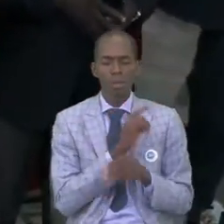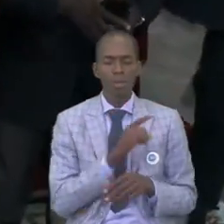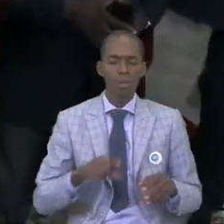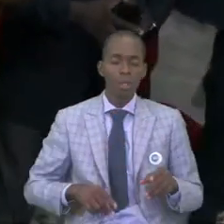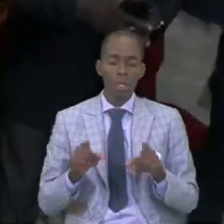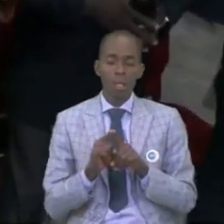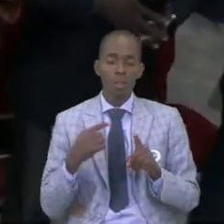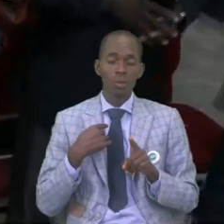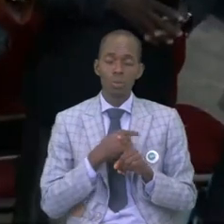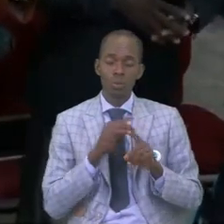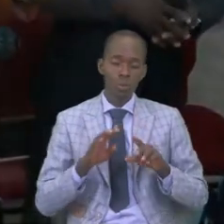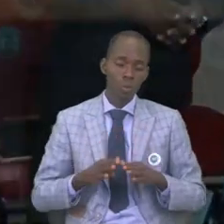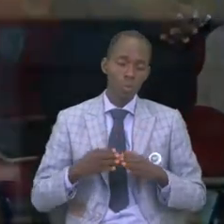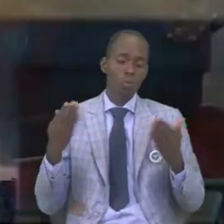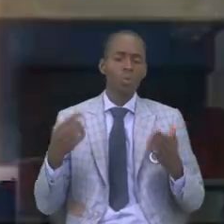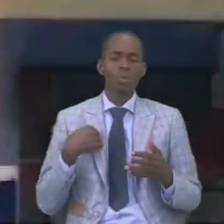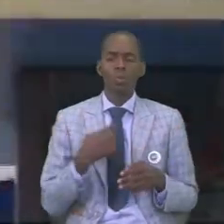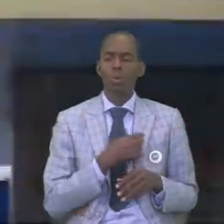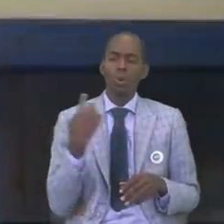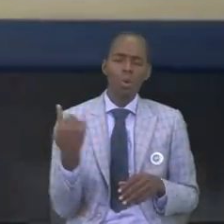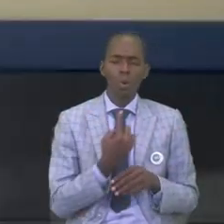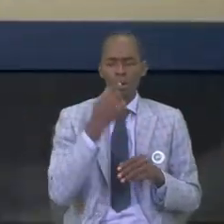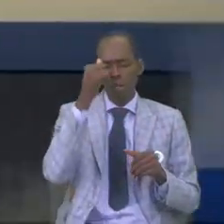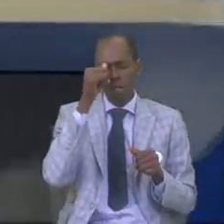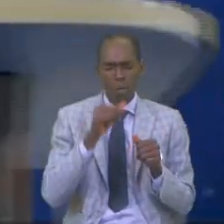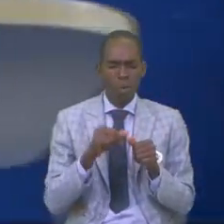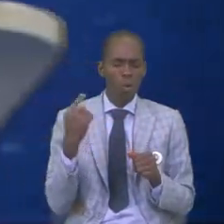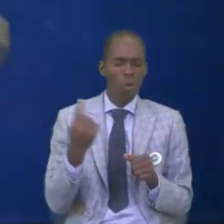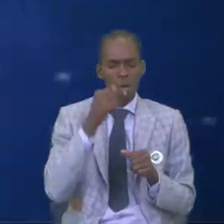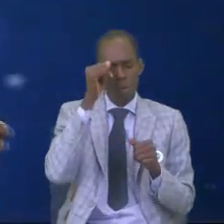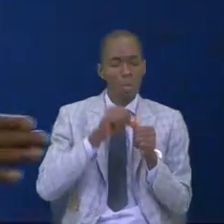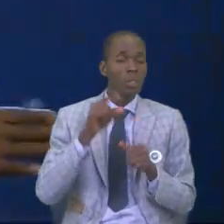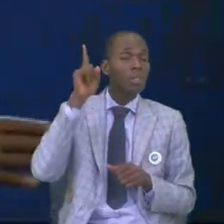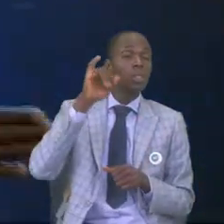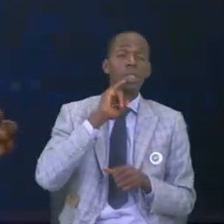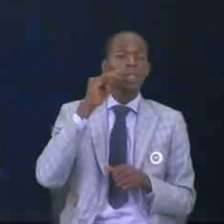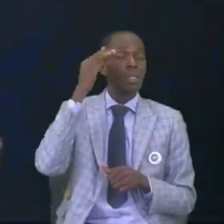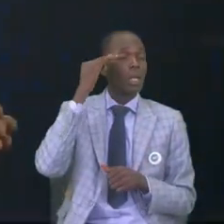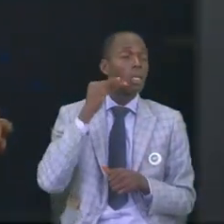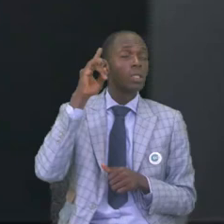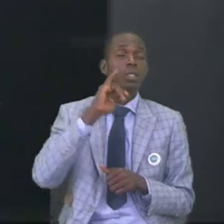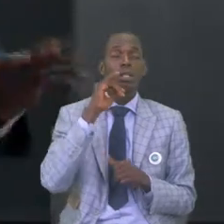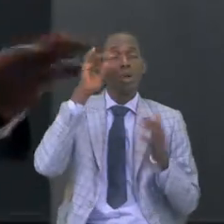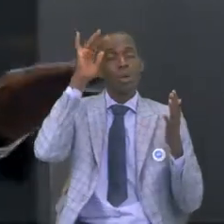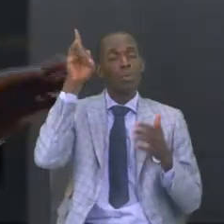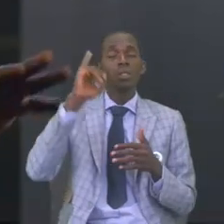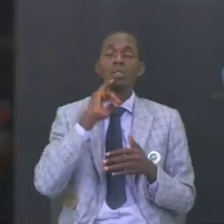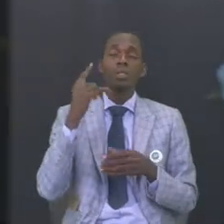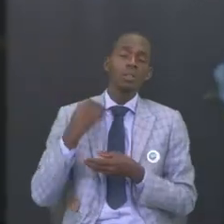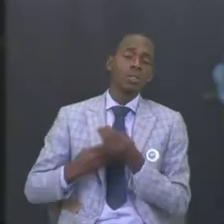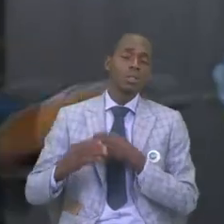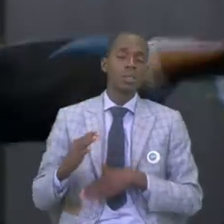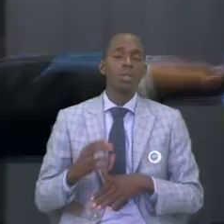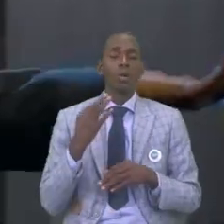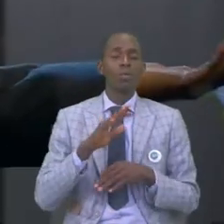move on, we always remember, he is the head, he is the hope, he is the heir for the whole